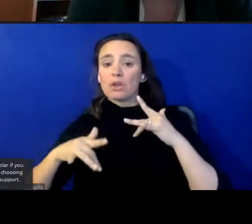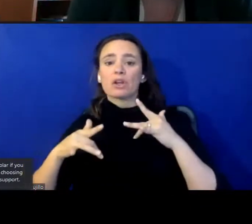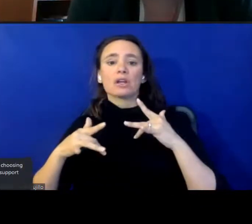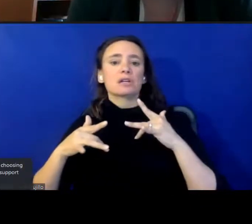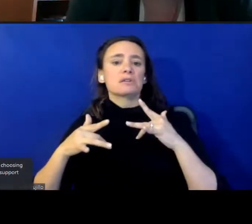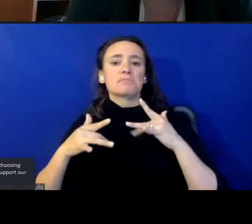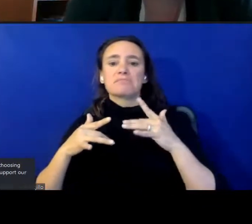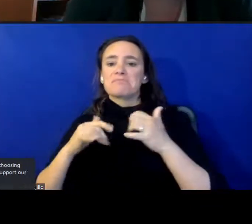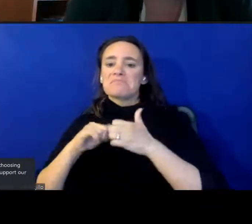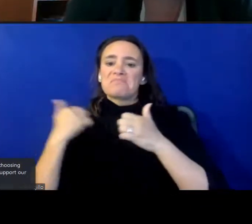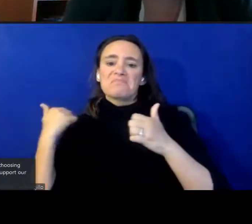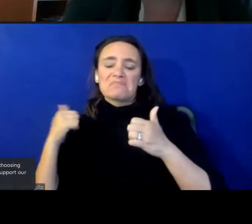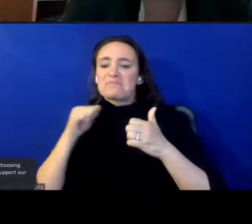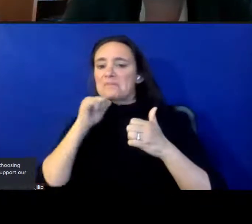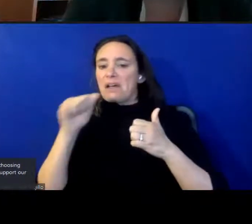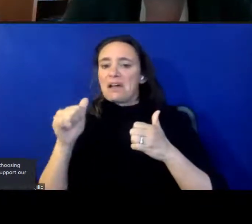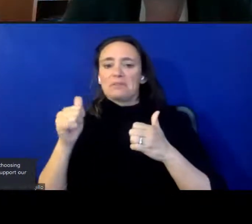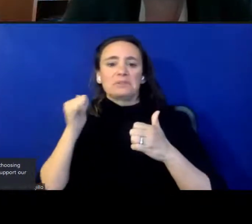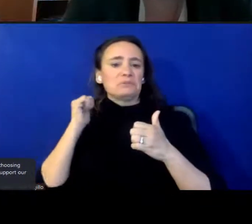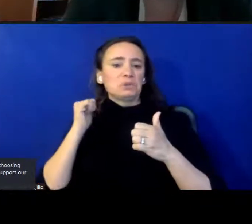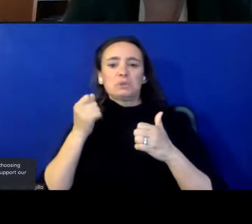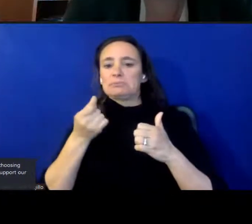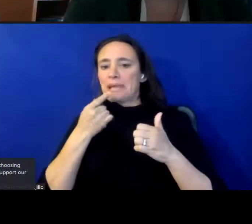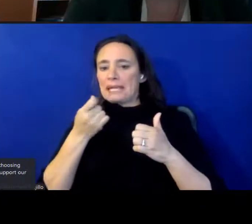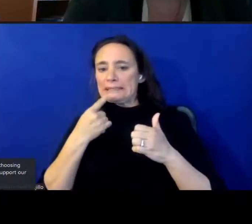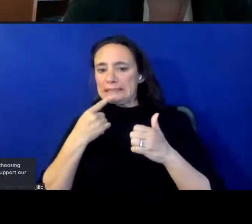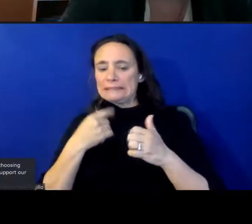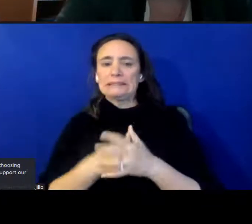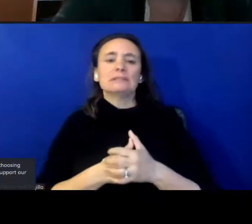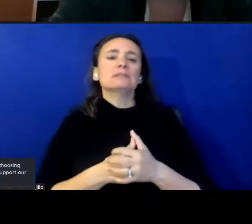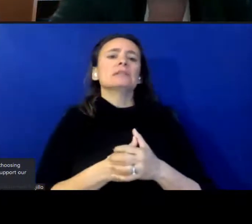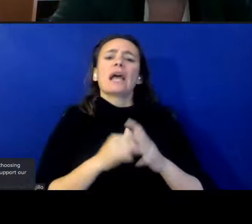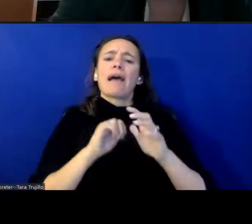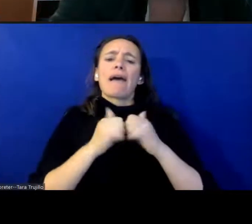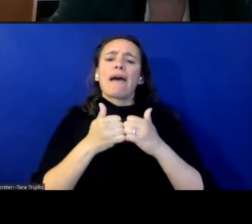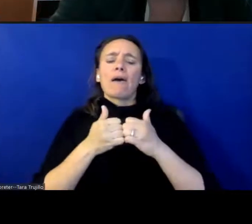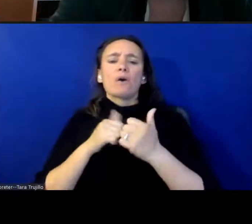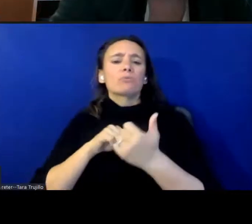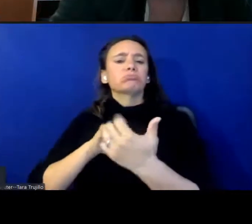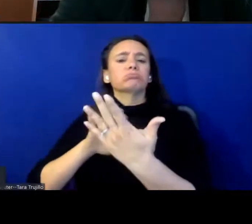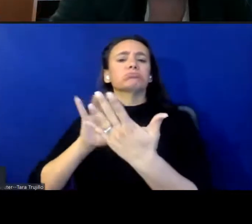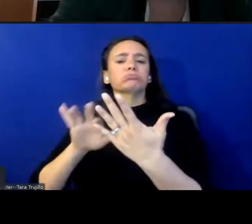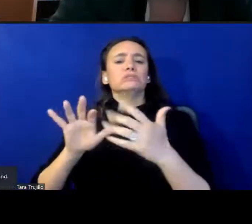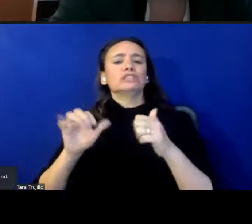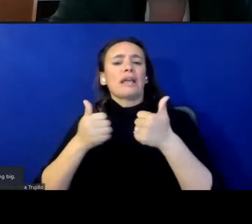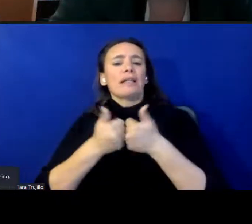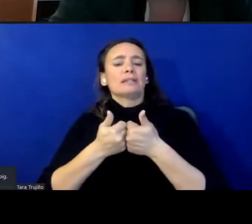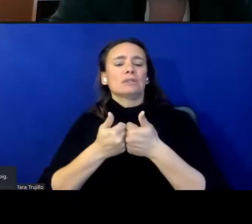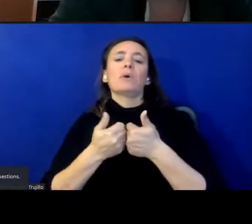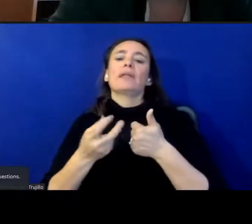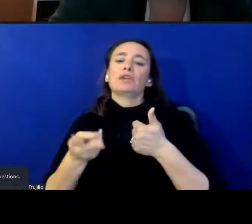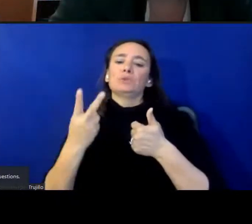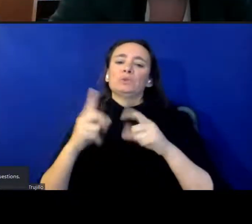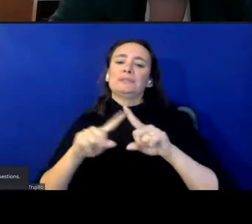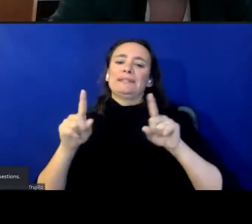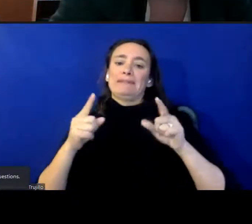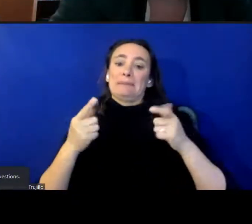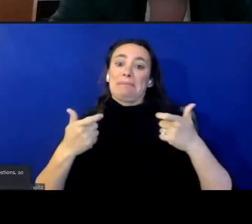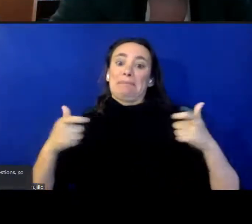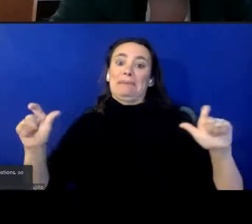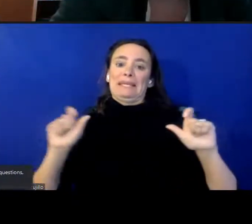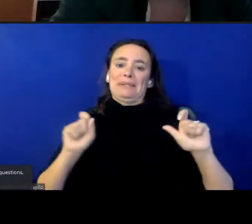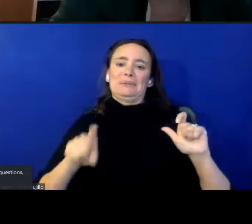our friends during the challenging times? So those are two different and big questions. So I'll try